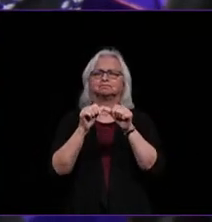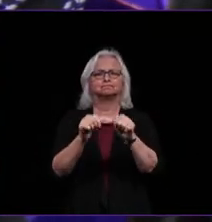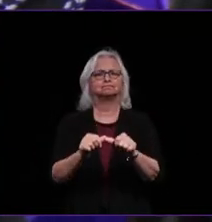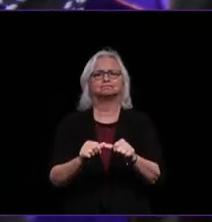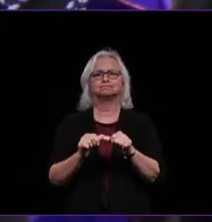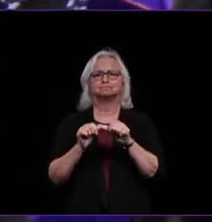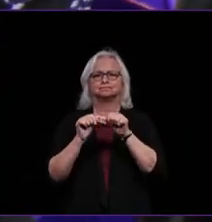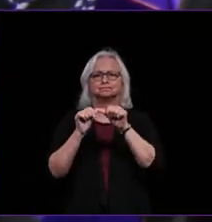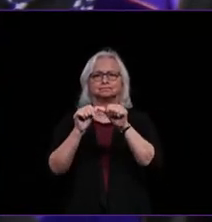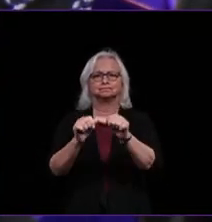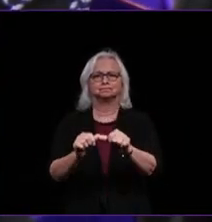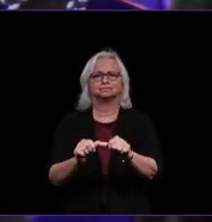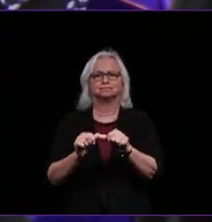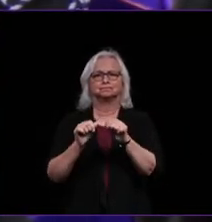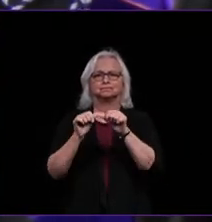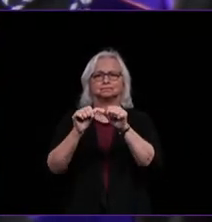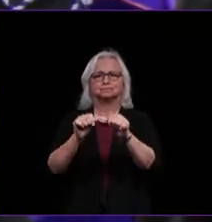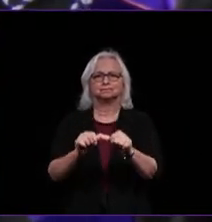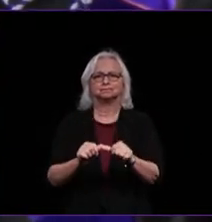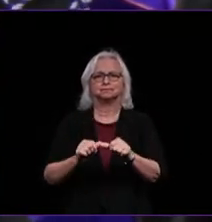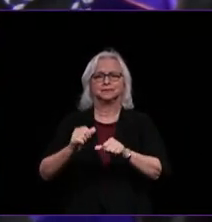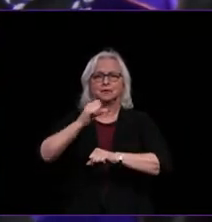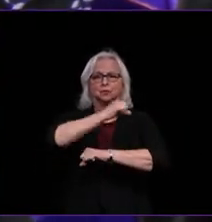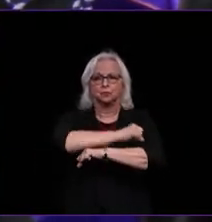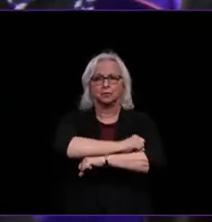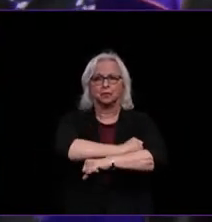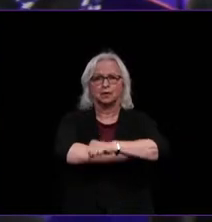perilous fight, o'er the